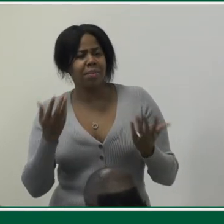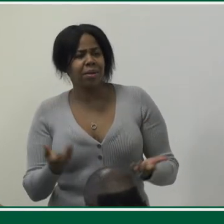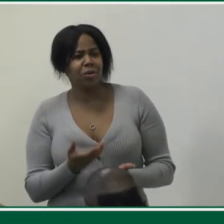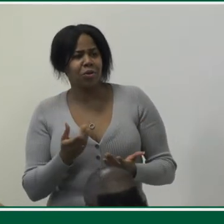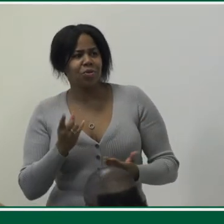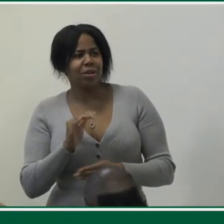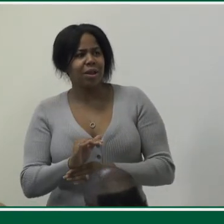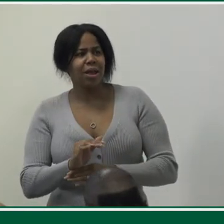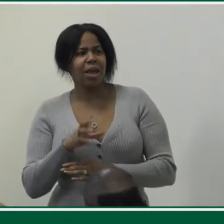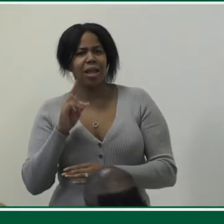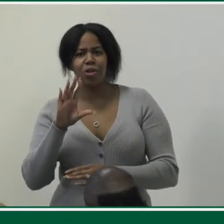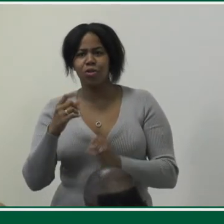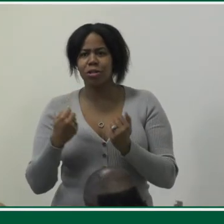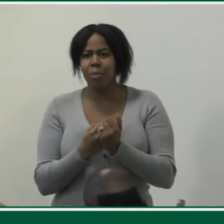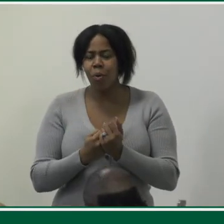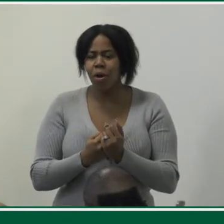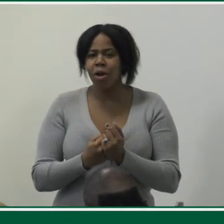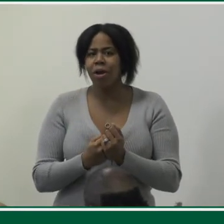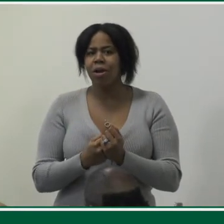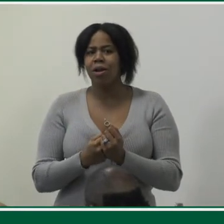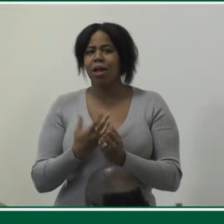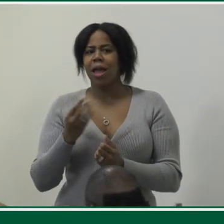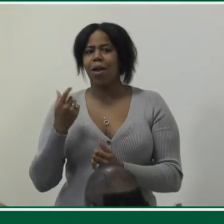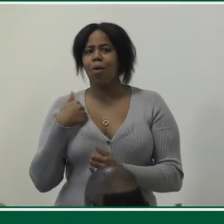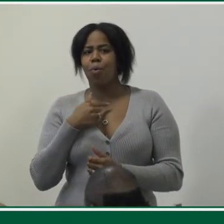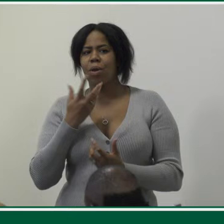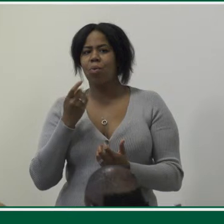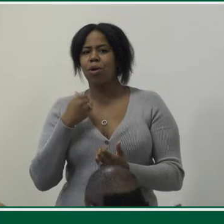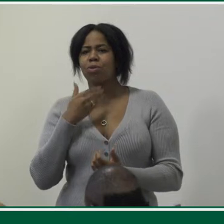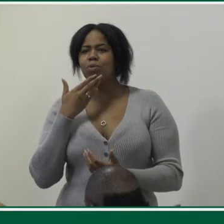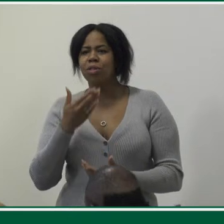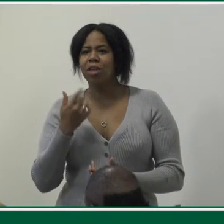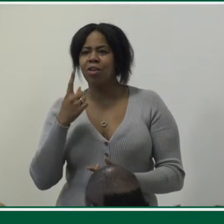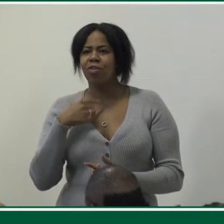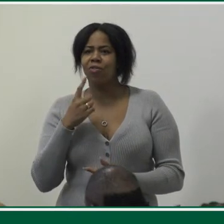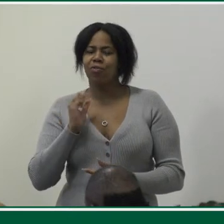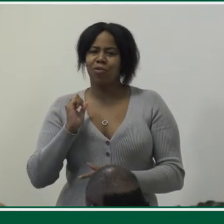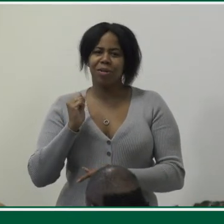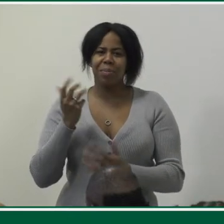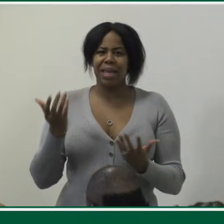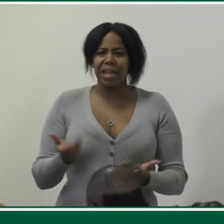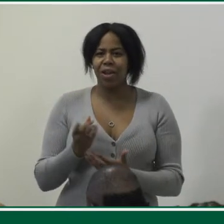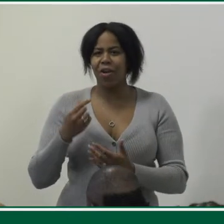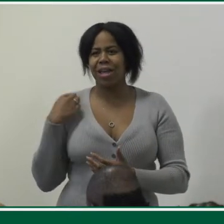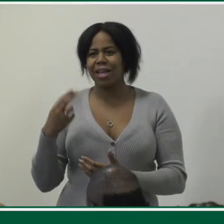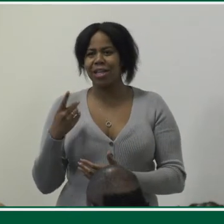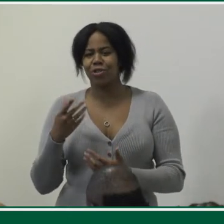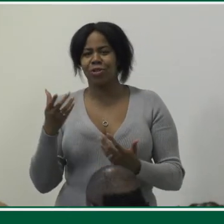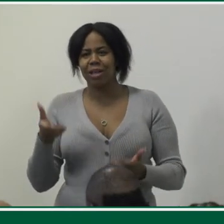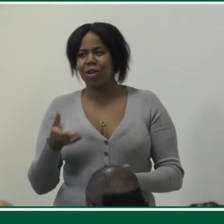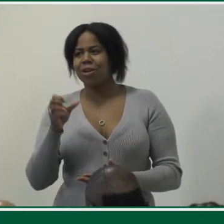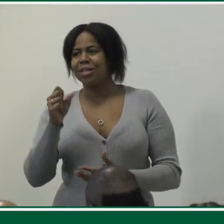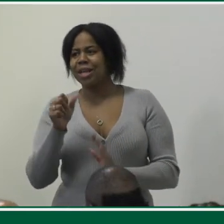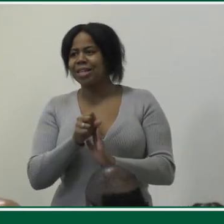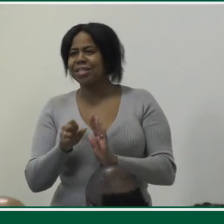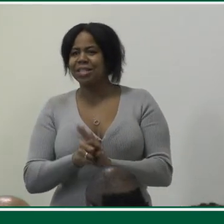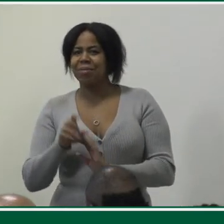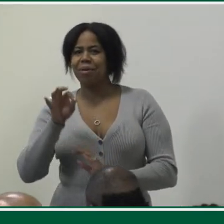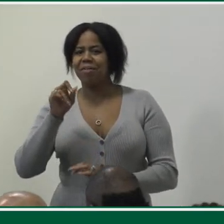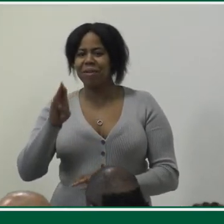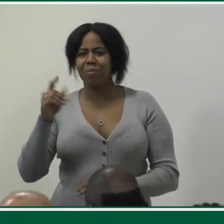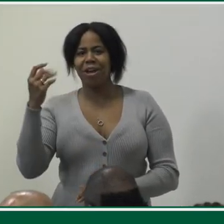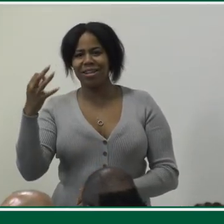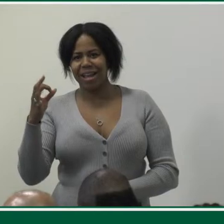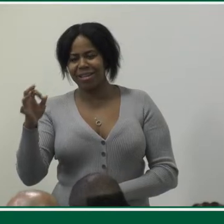want to thank you for your support. And we want to thank you for being part of history in the making today here at Sacramento State on February